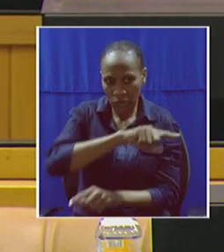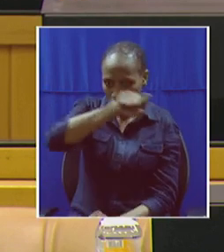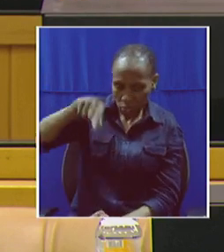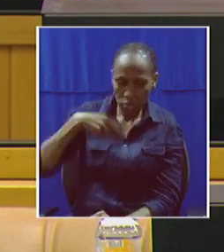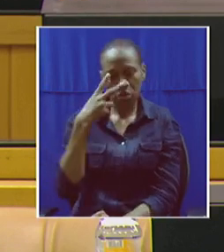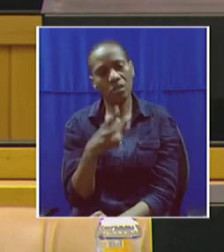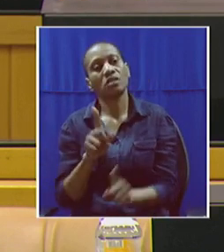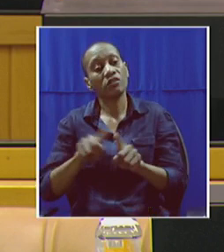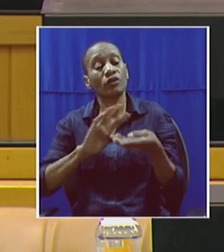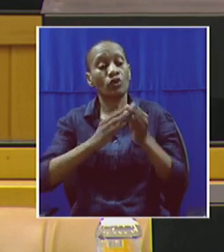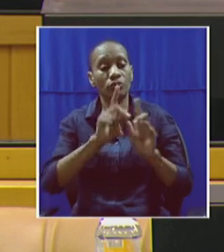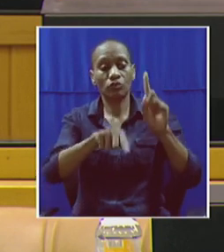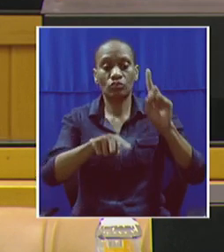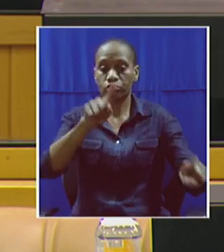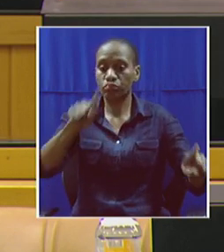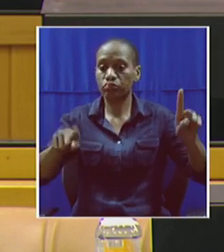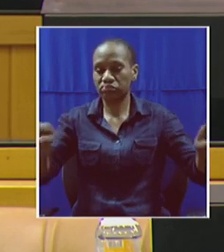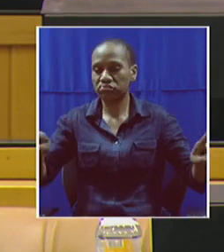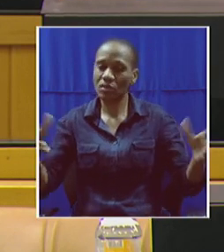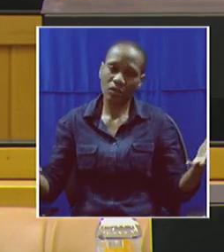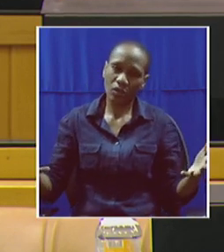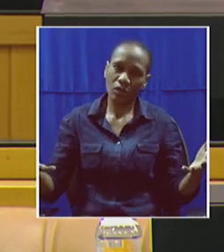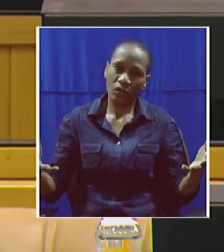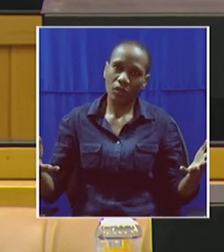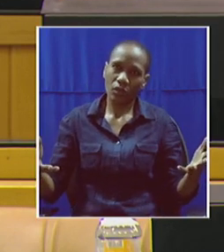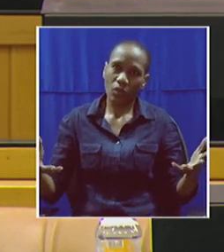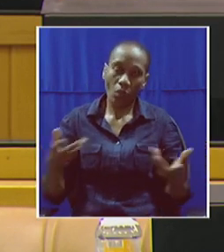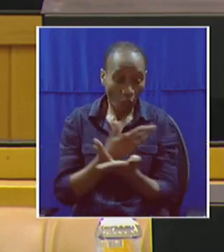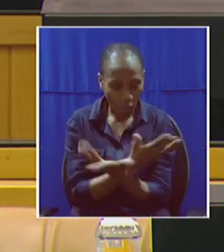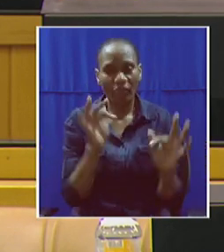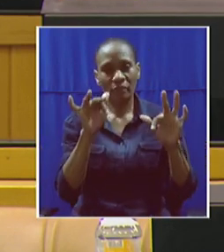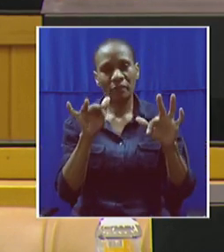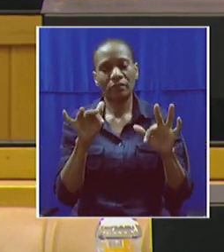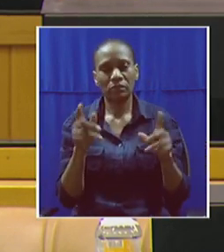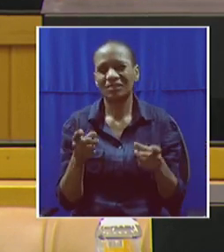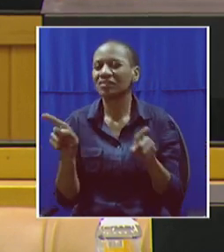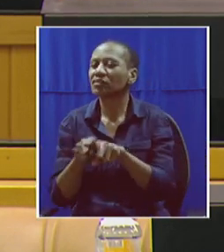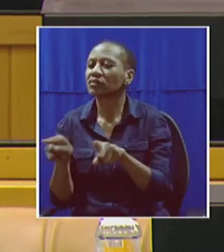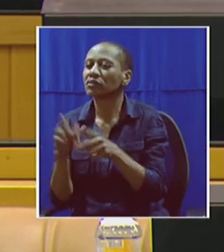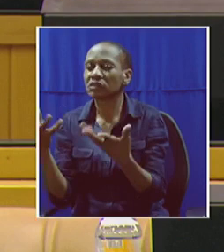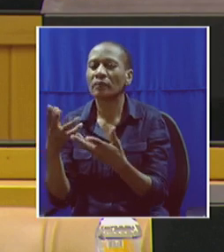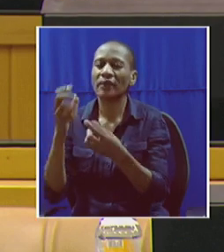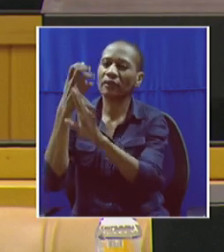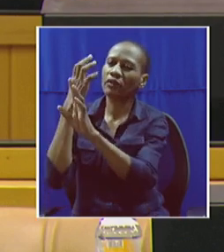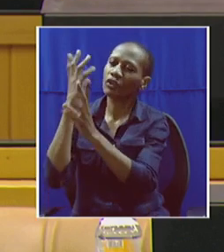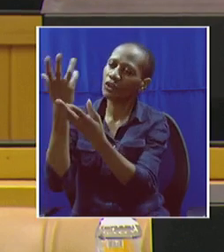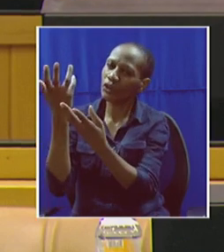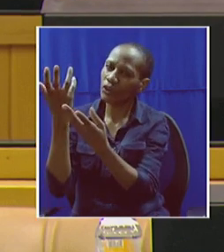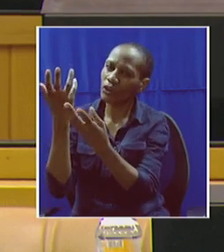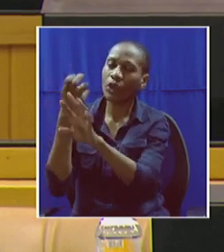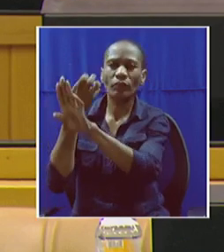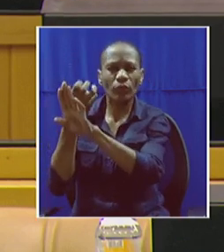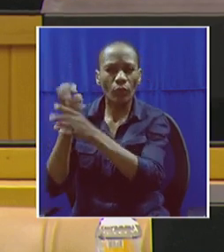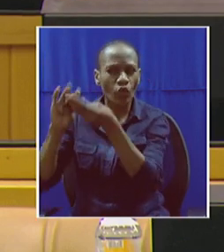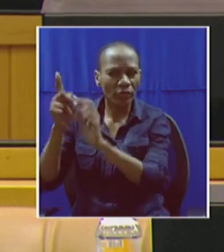mean and I I give Pride to our people because even in in formal settlements you see